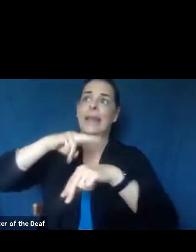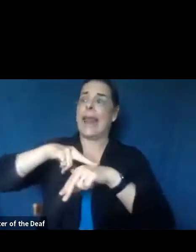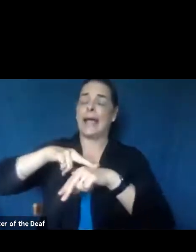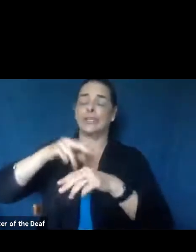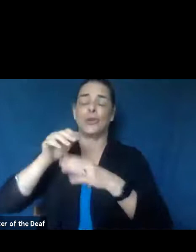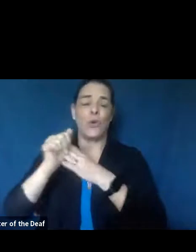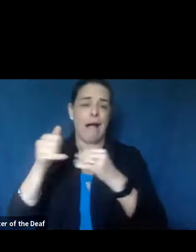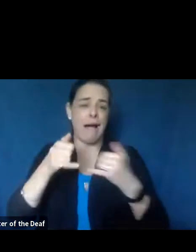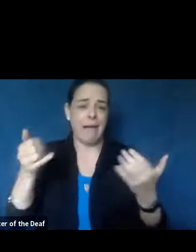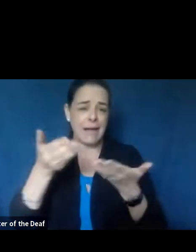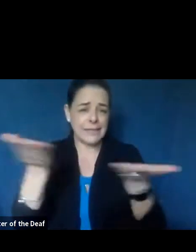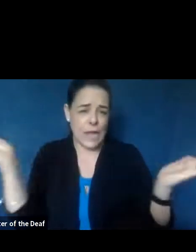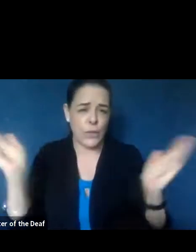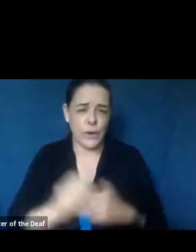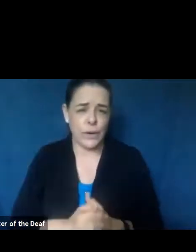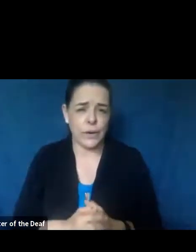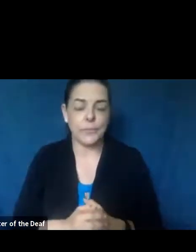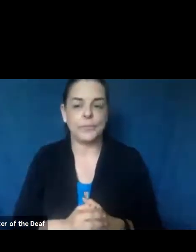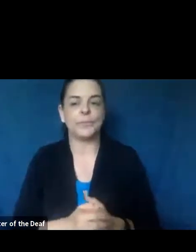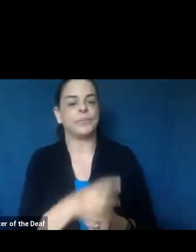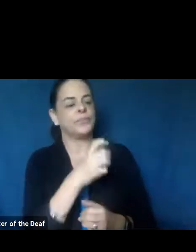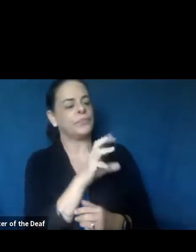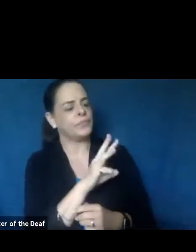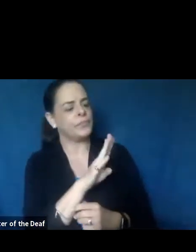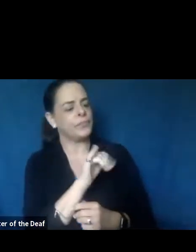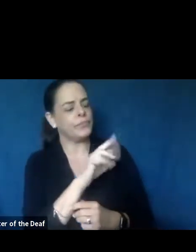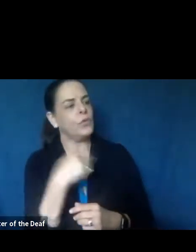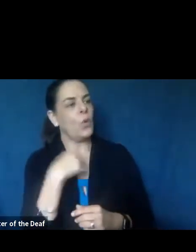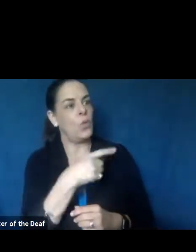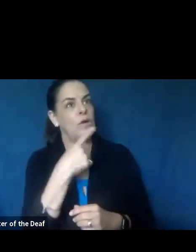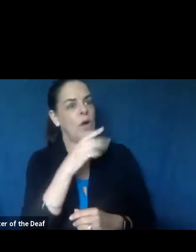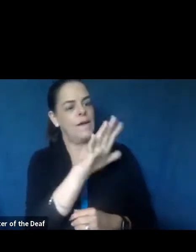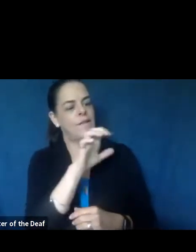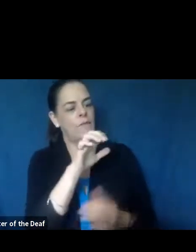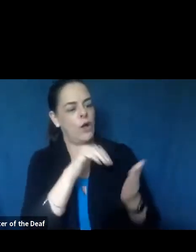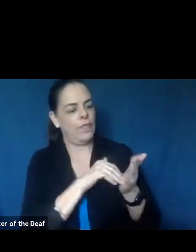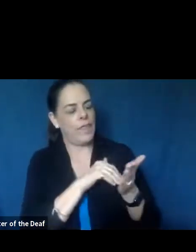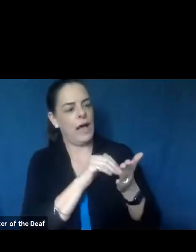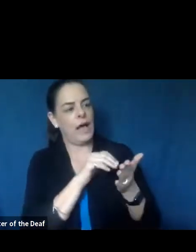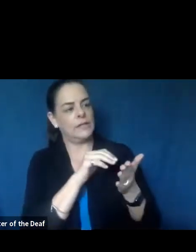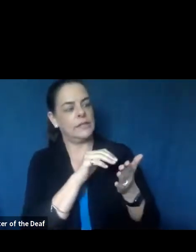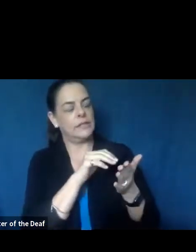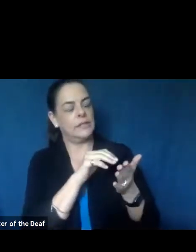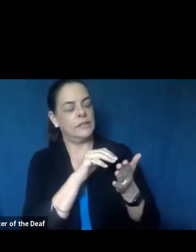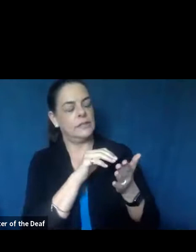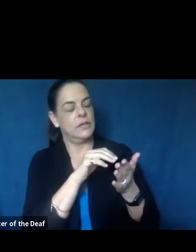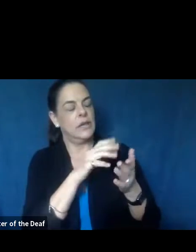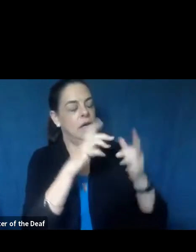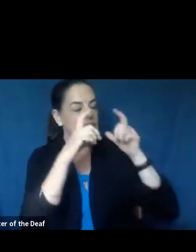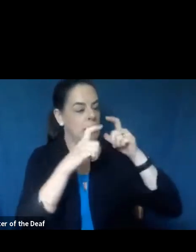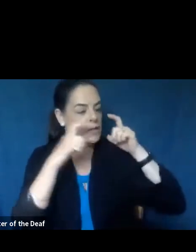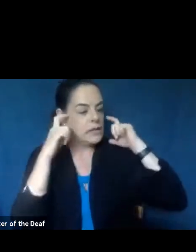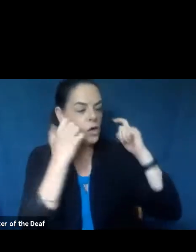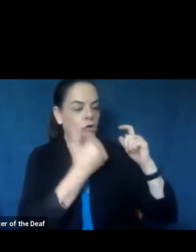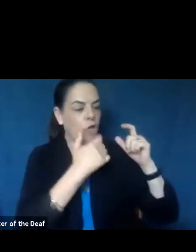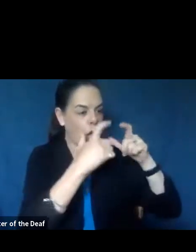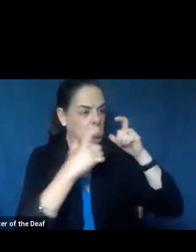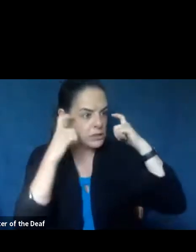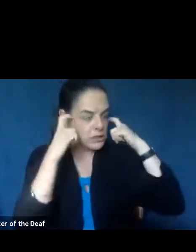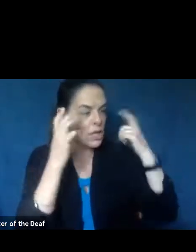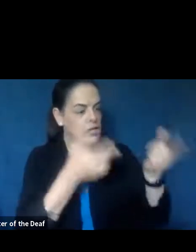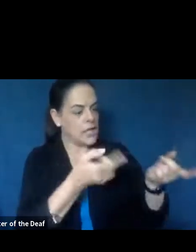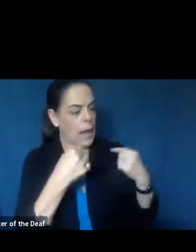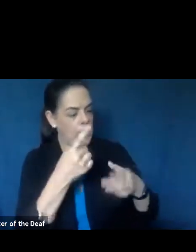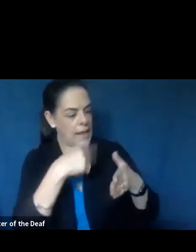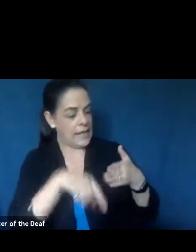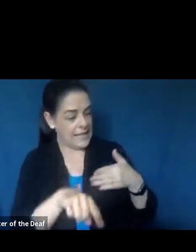From WBIR, we were told 500,000 cloth face coverings are coming next week and will be distributed through the health departments. Is that